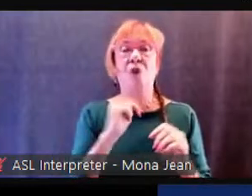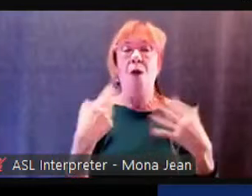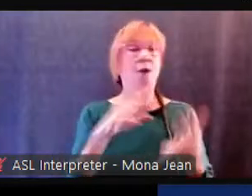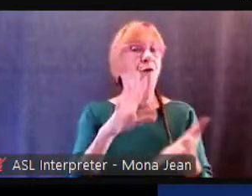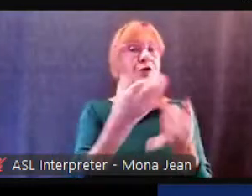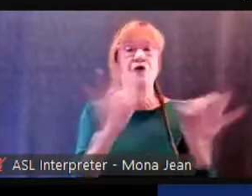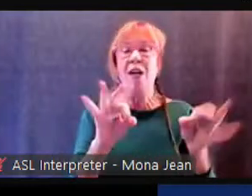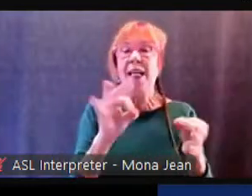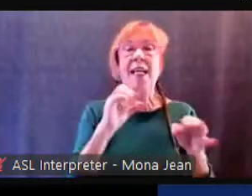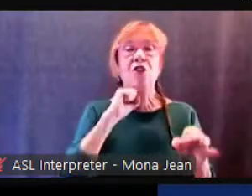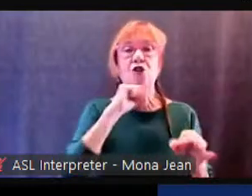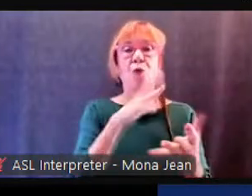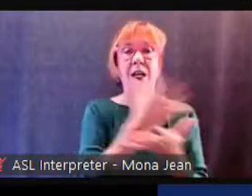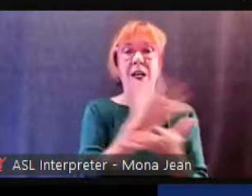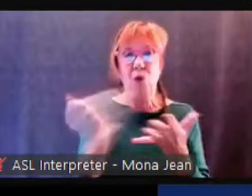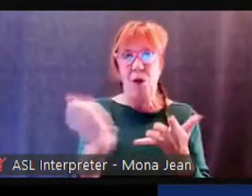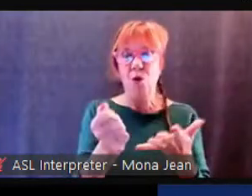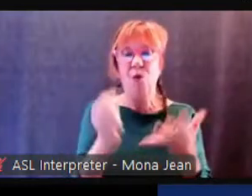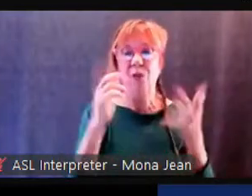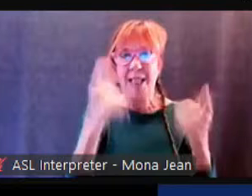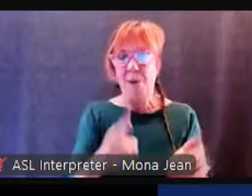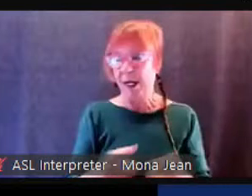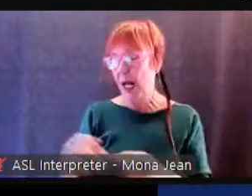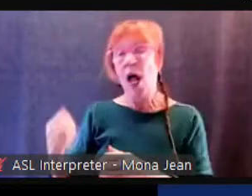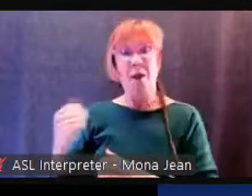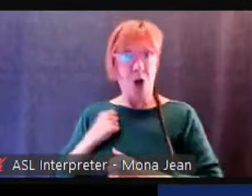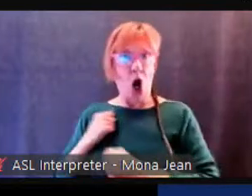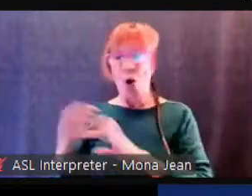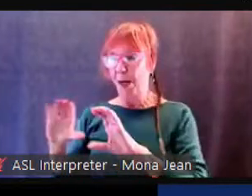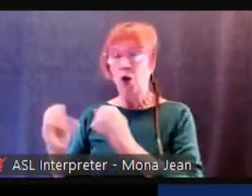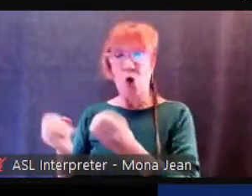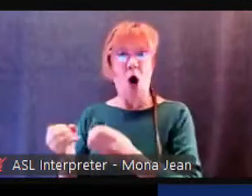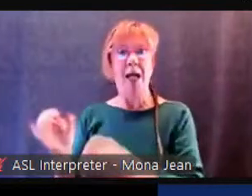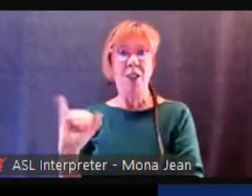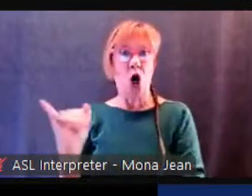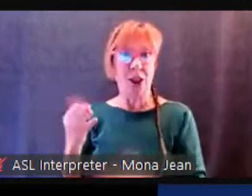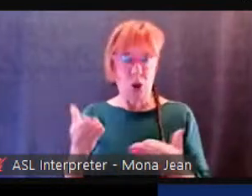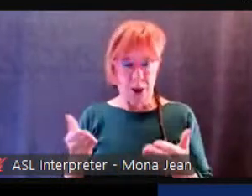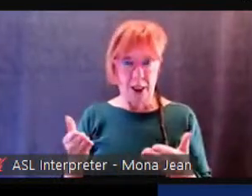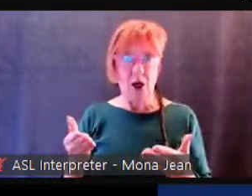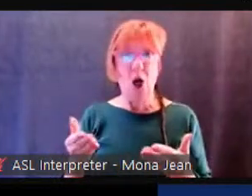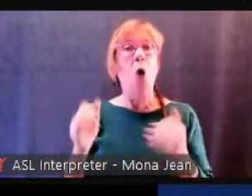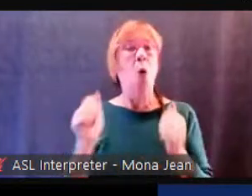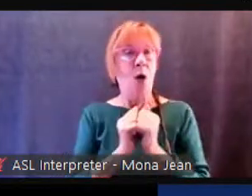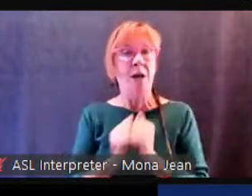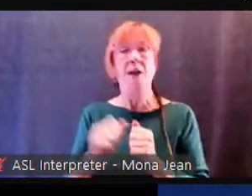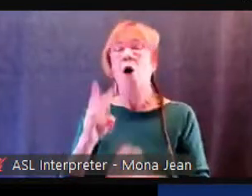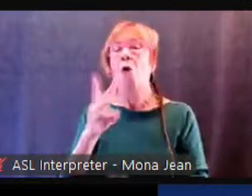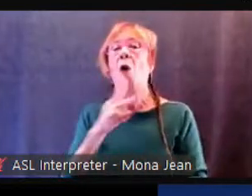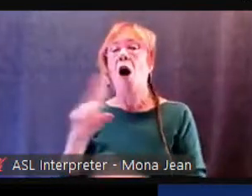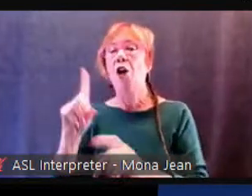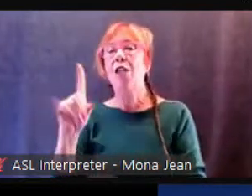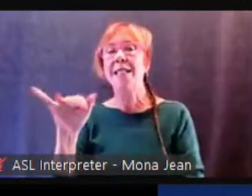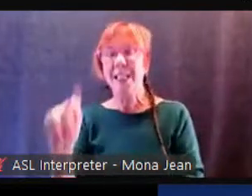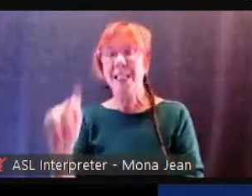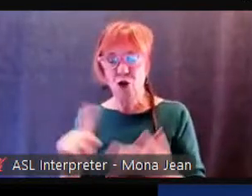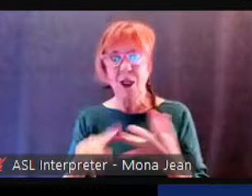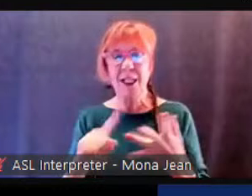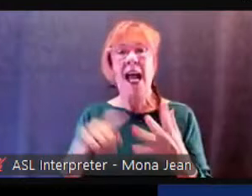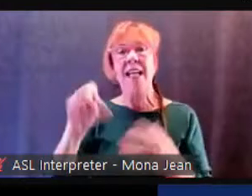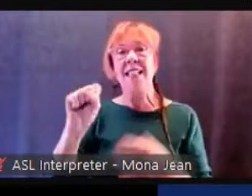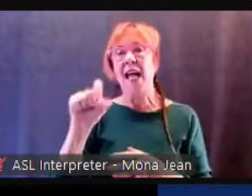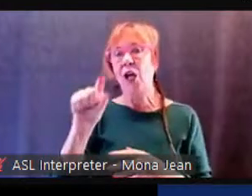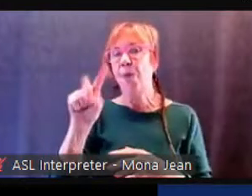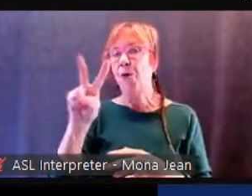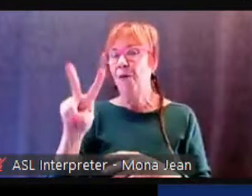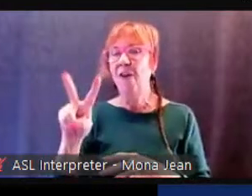phase 2 of debris removal is going. Additionally, we're joined by the water districts and the San Gabriel Valley Mosquito and Vector Control District,